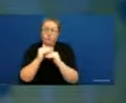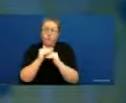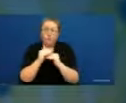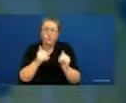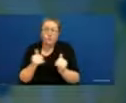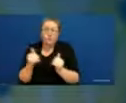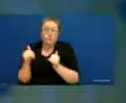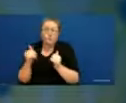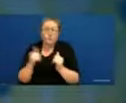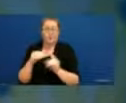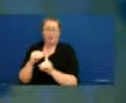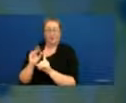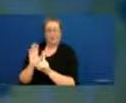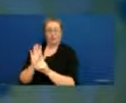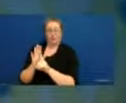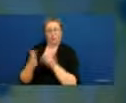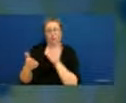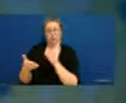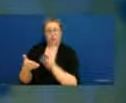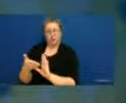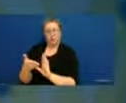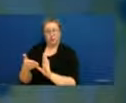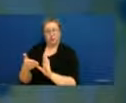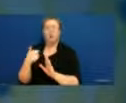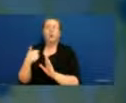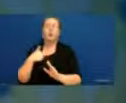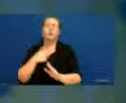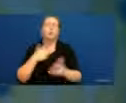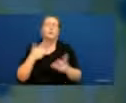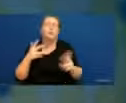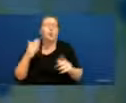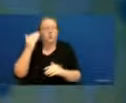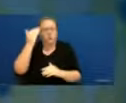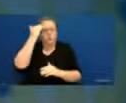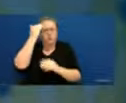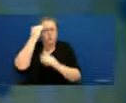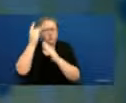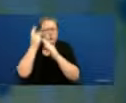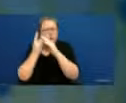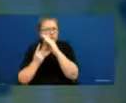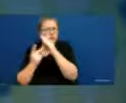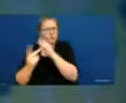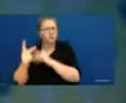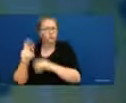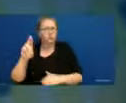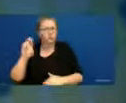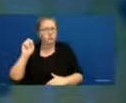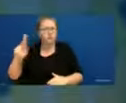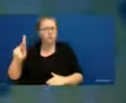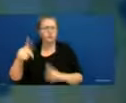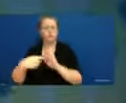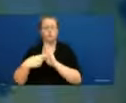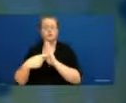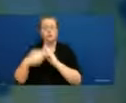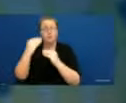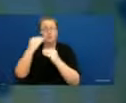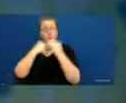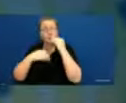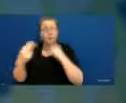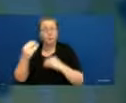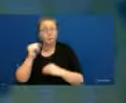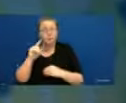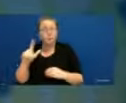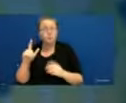of the exposure potential in those areas we knew were risky, like at the banquet halls where we were